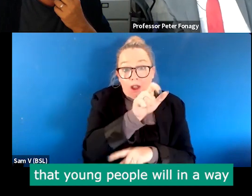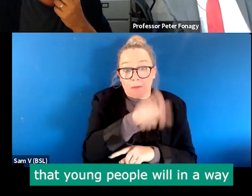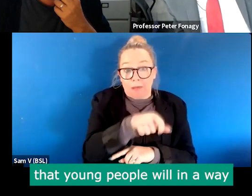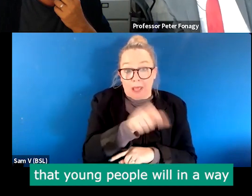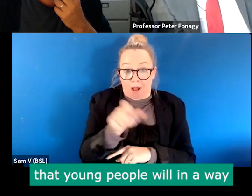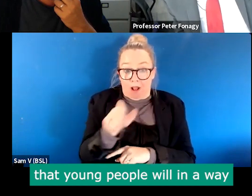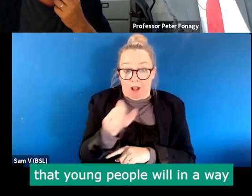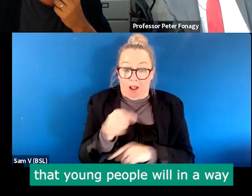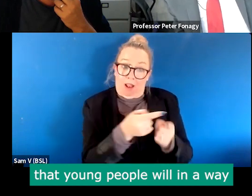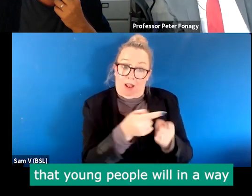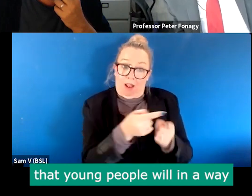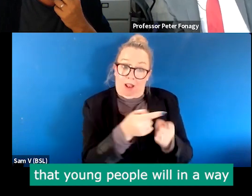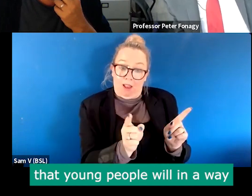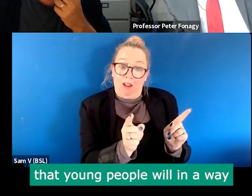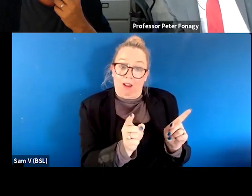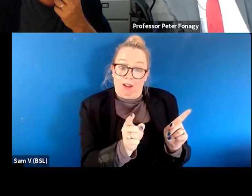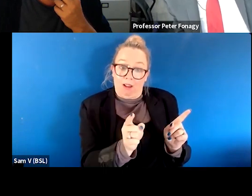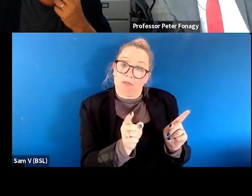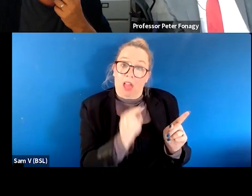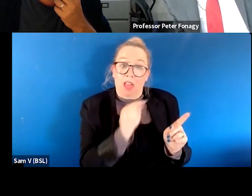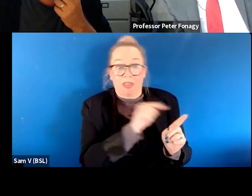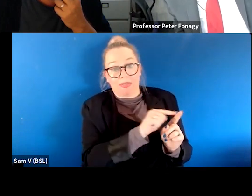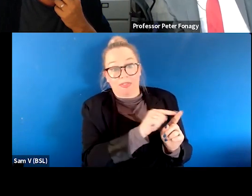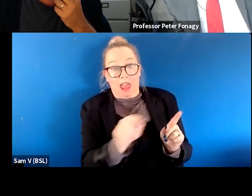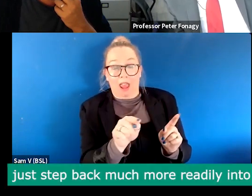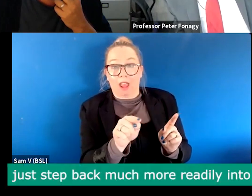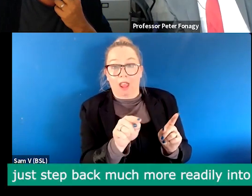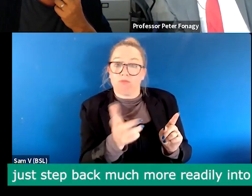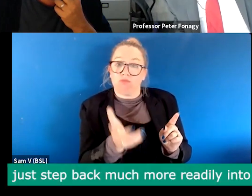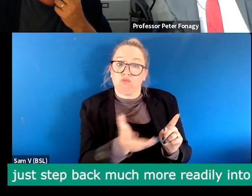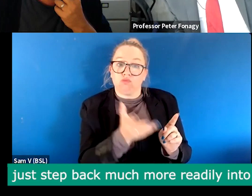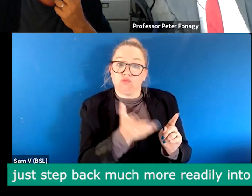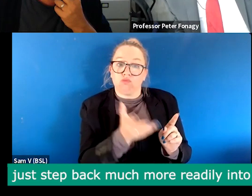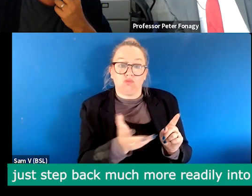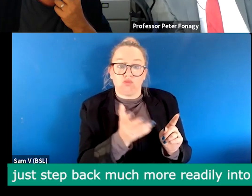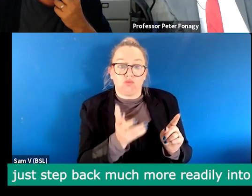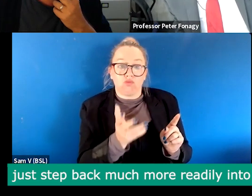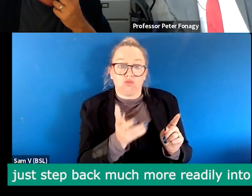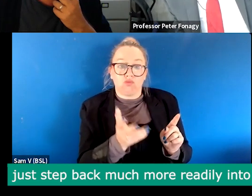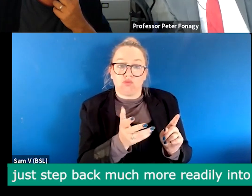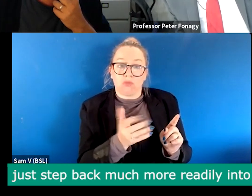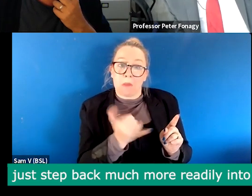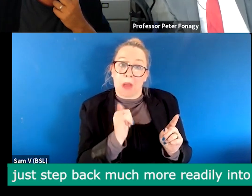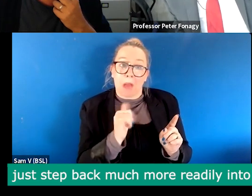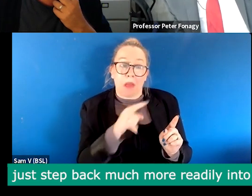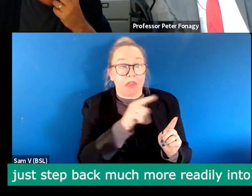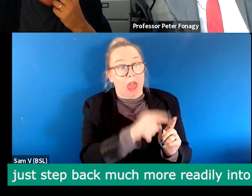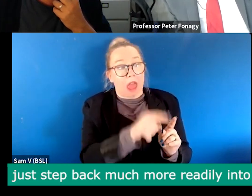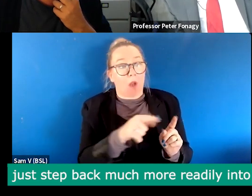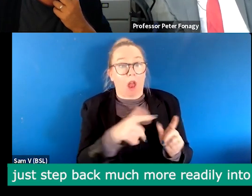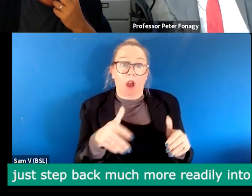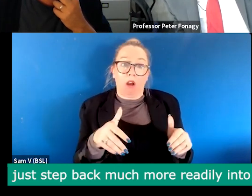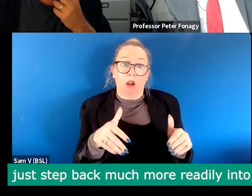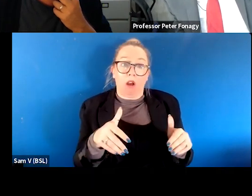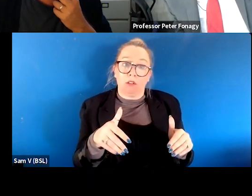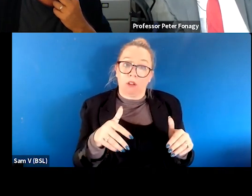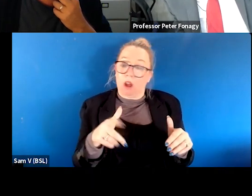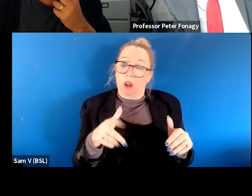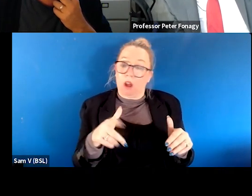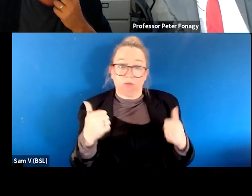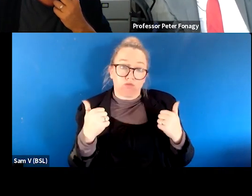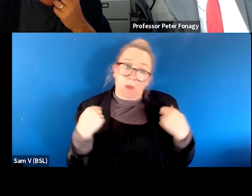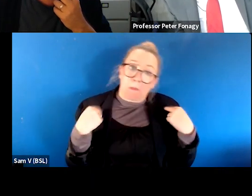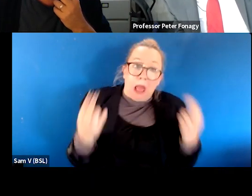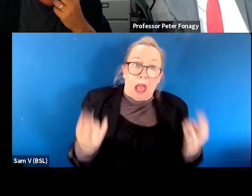will, in a way, just step back much more readily into